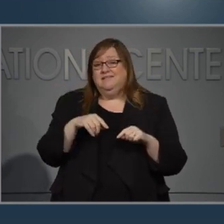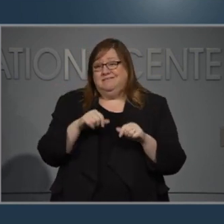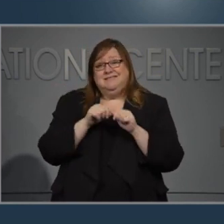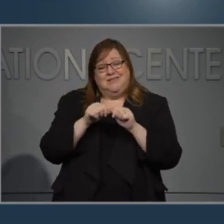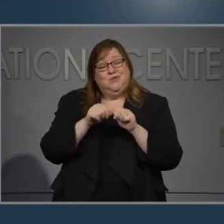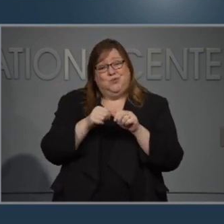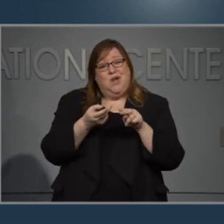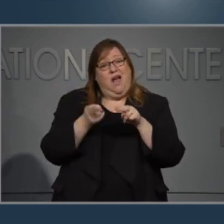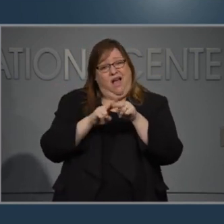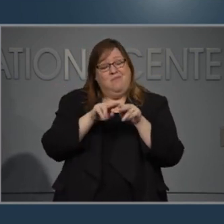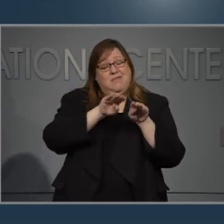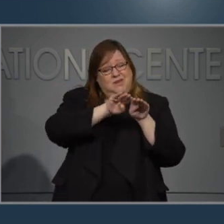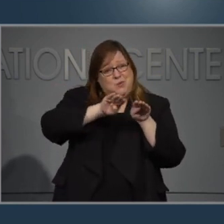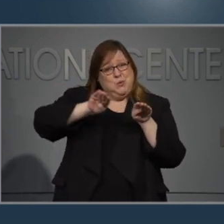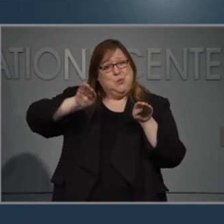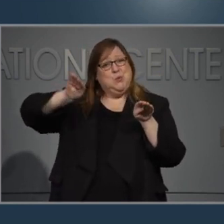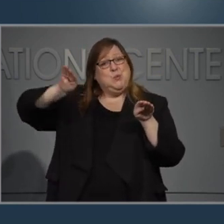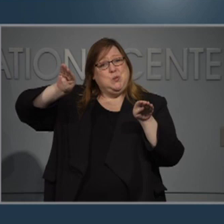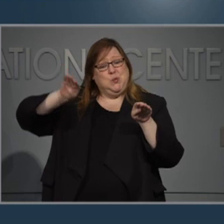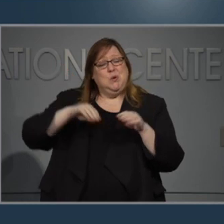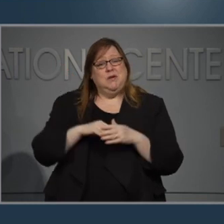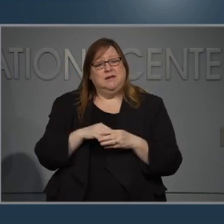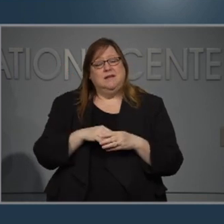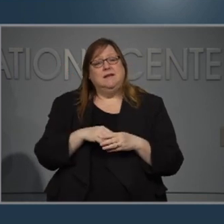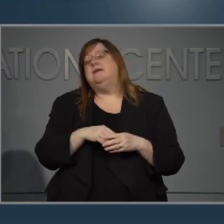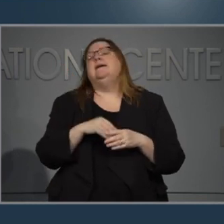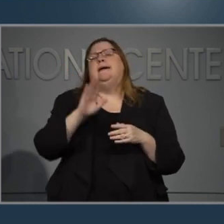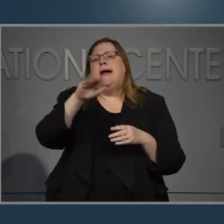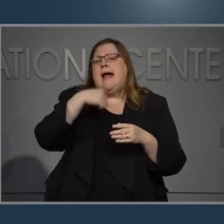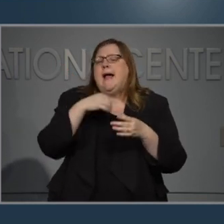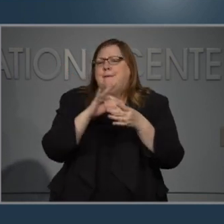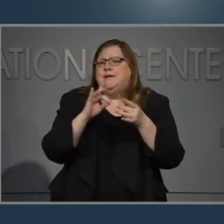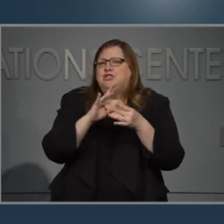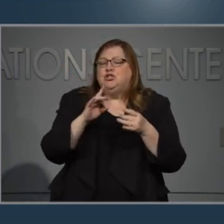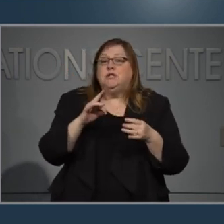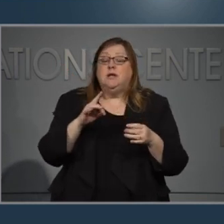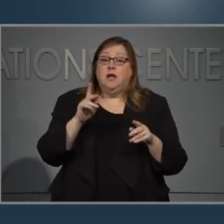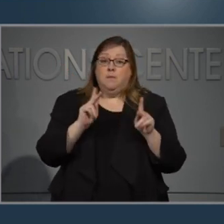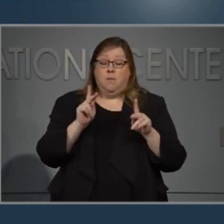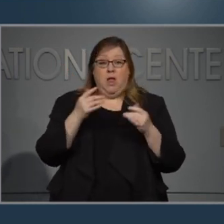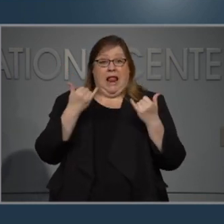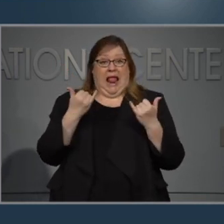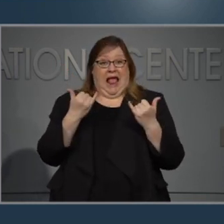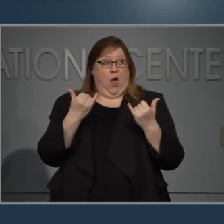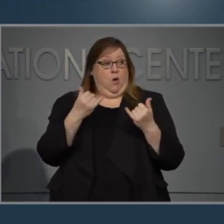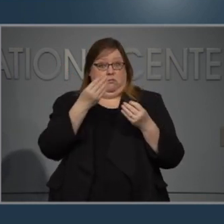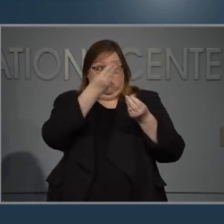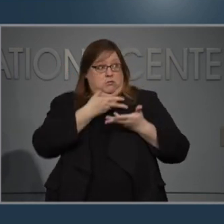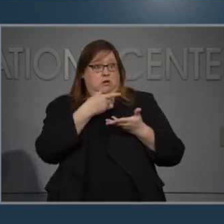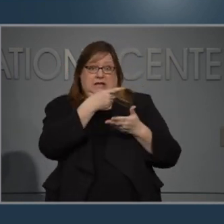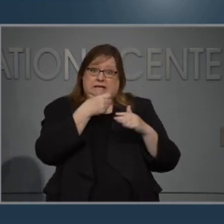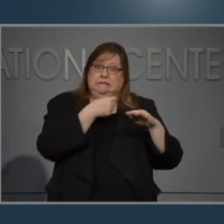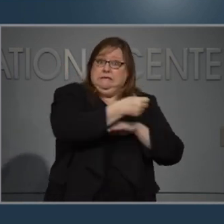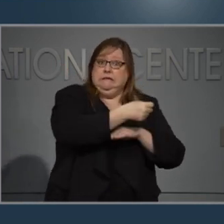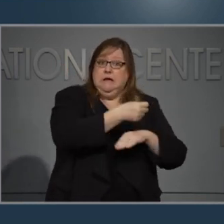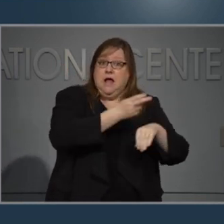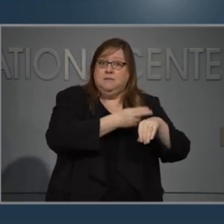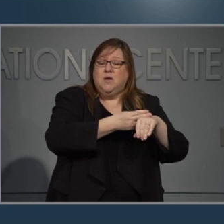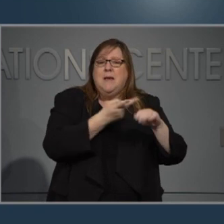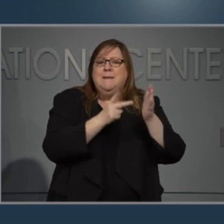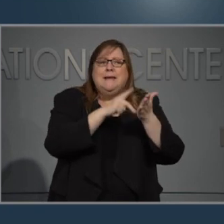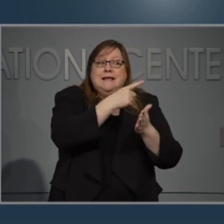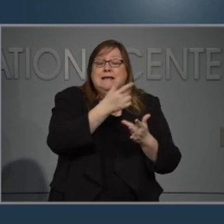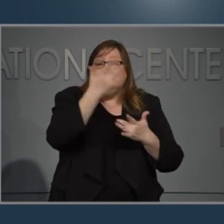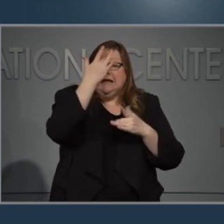rise. And as I've mentioned before, people who are going into the hospital today were likely infected days or